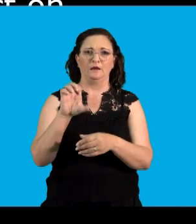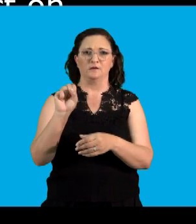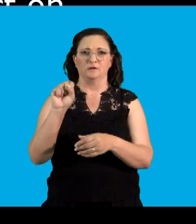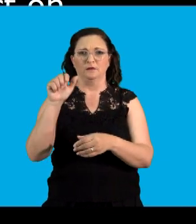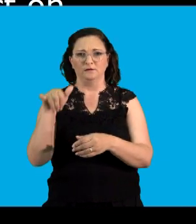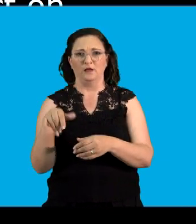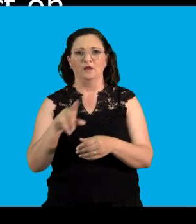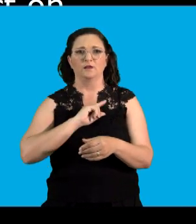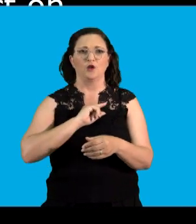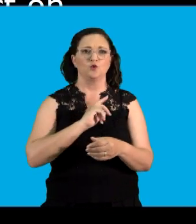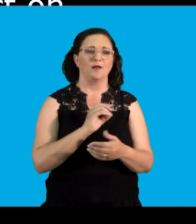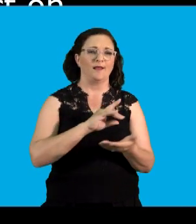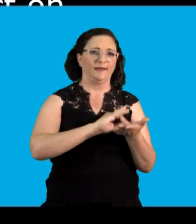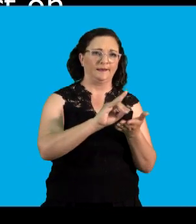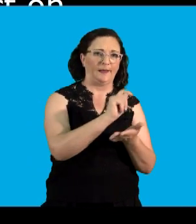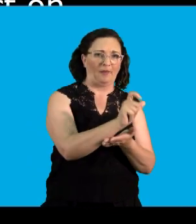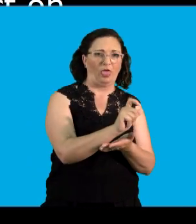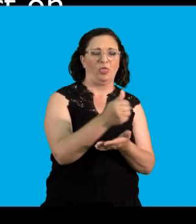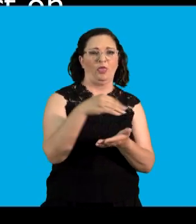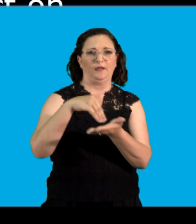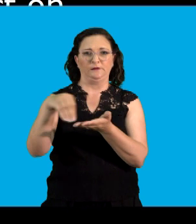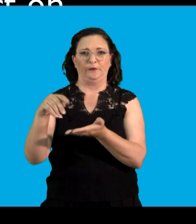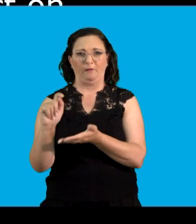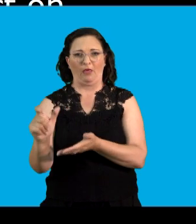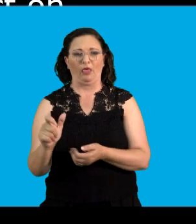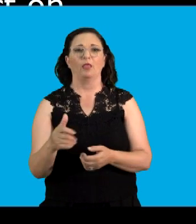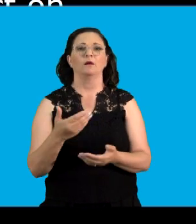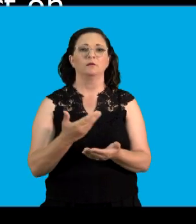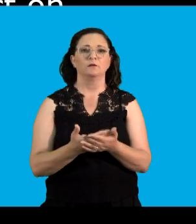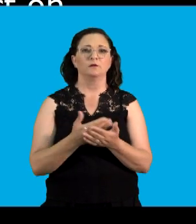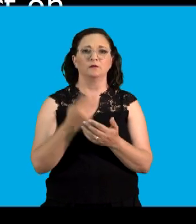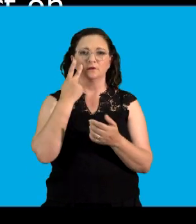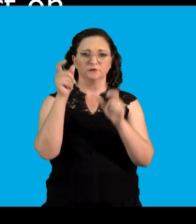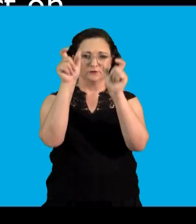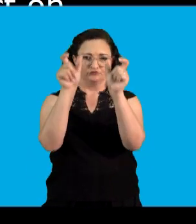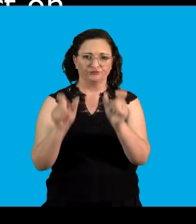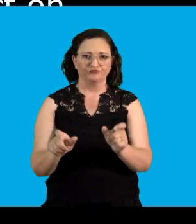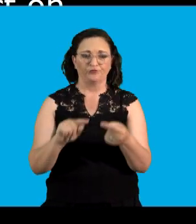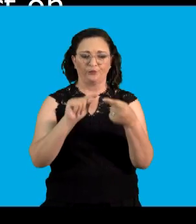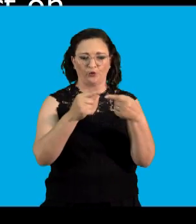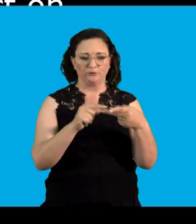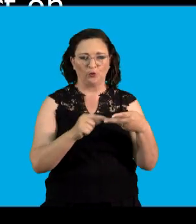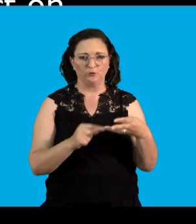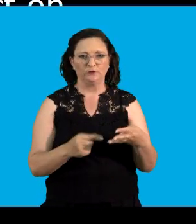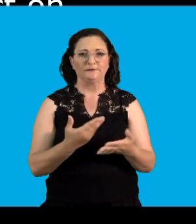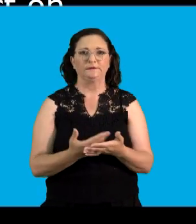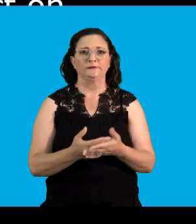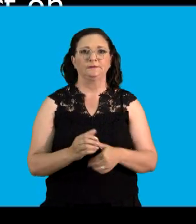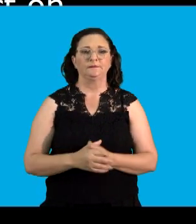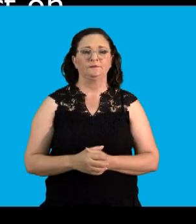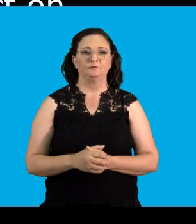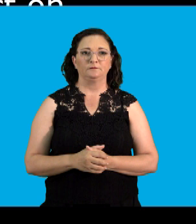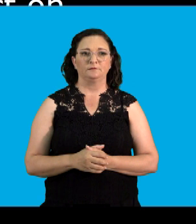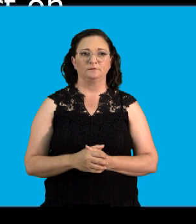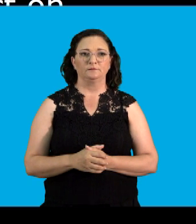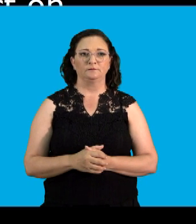cash payment, and then you're going to have your credit payment as well here, and then you write your points, and you write your points